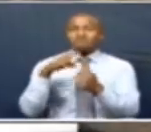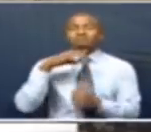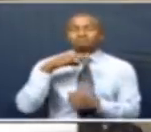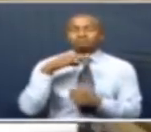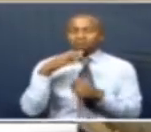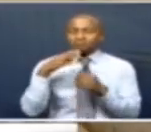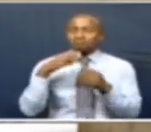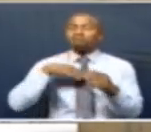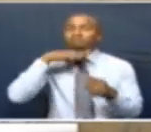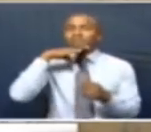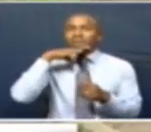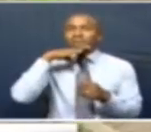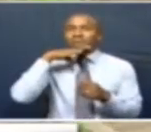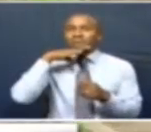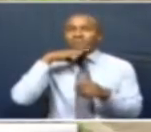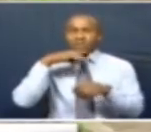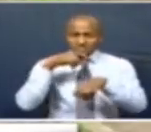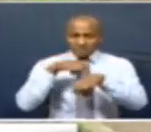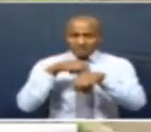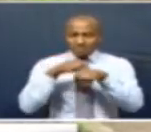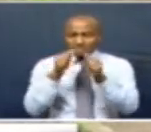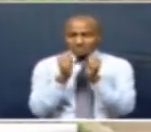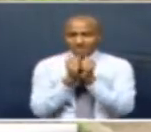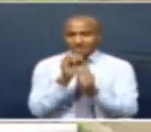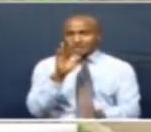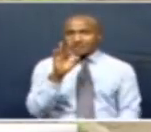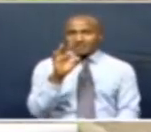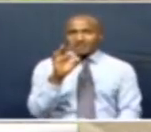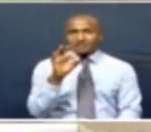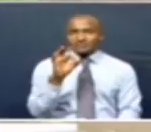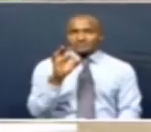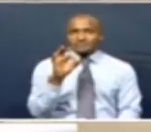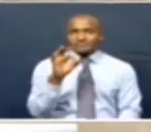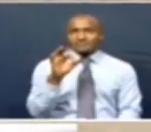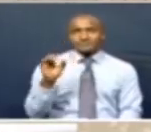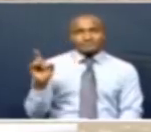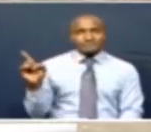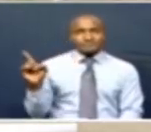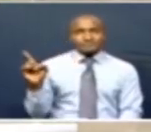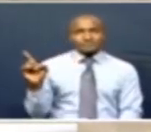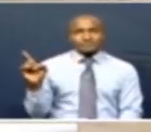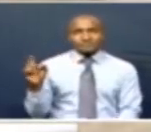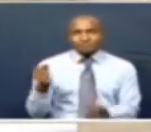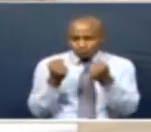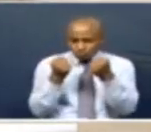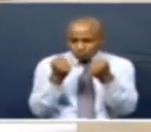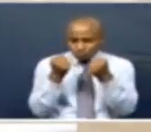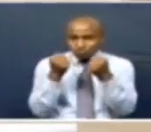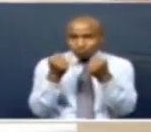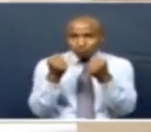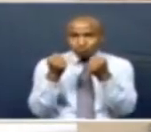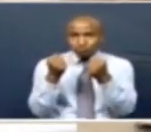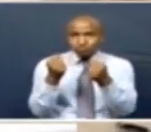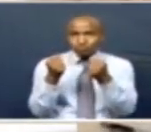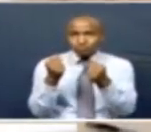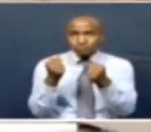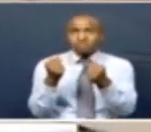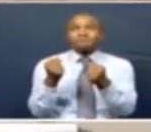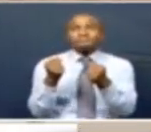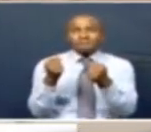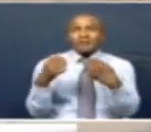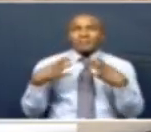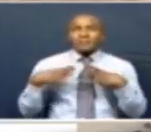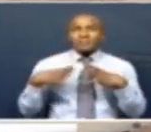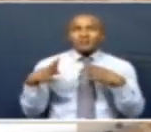10:30 p.m. incident. It is at this junction that the driver of the ill-fated Probox with 9 passengers